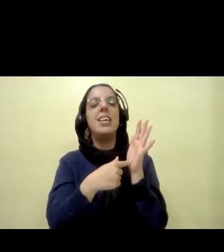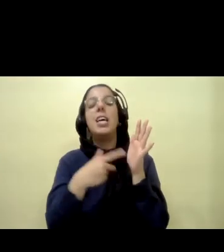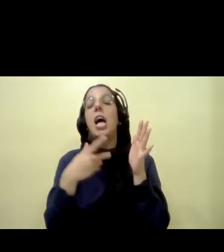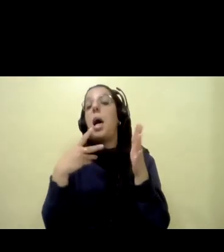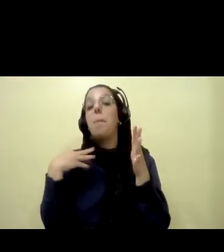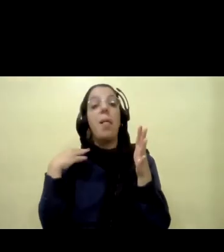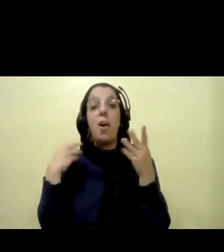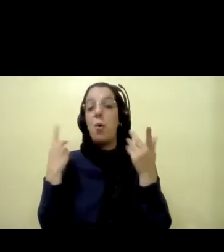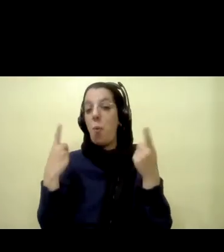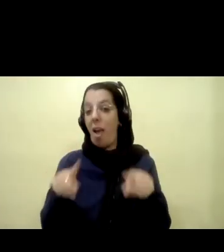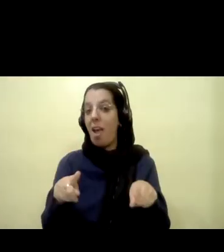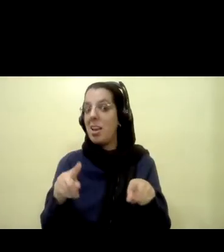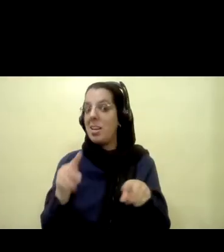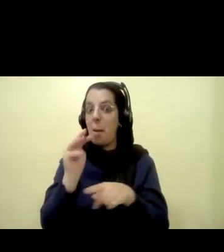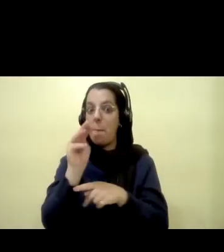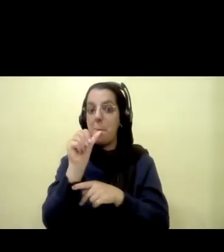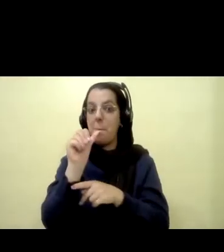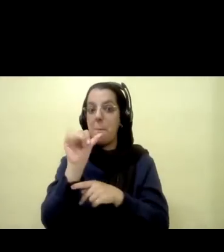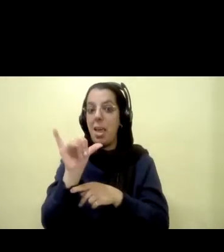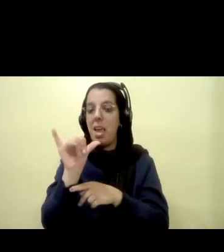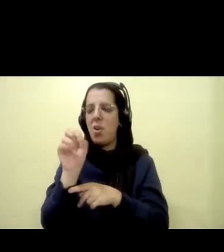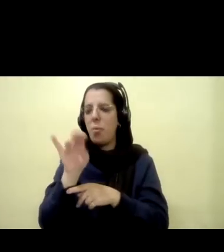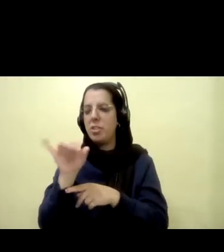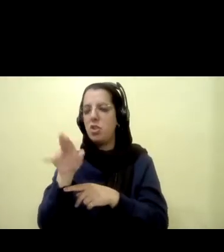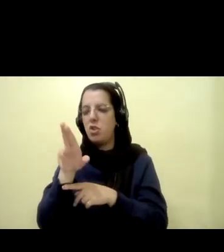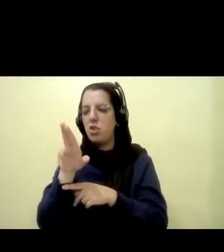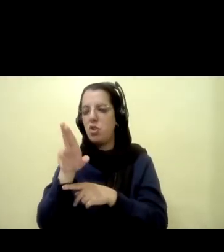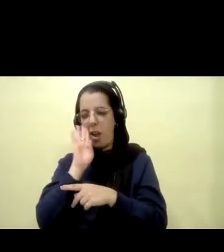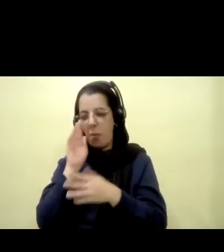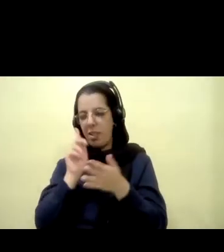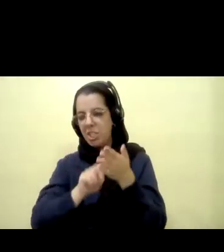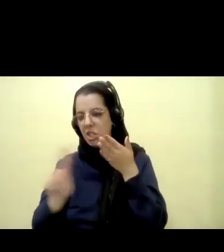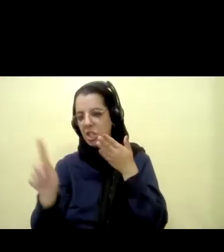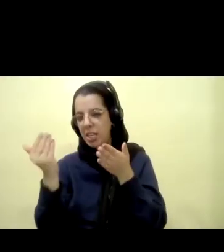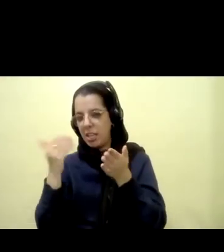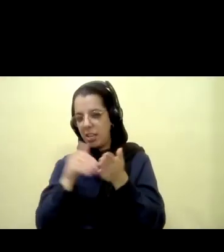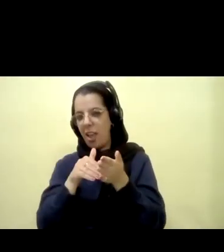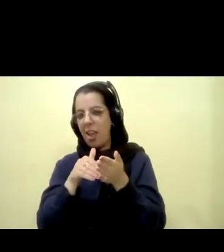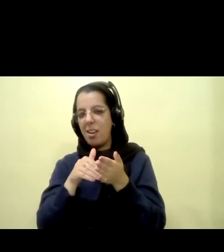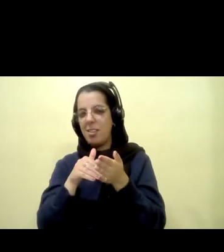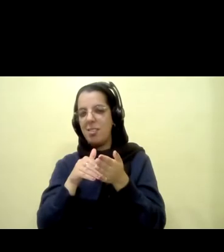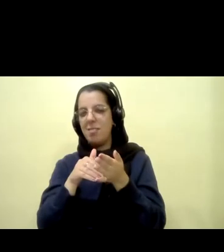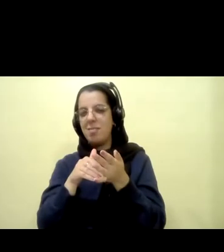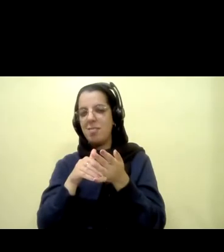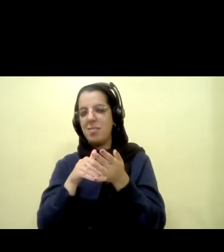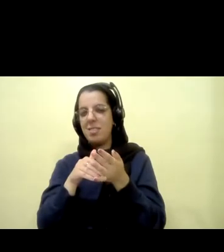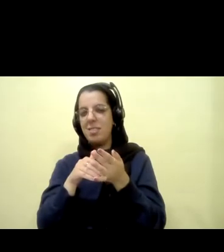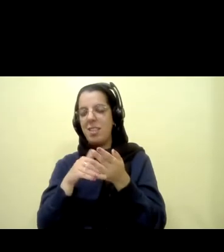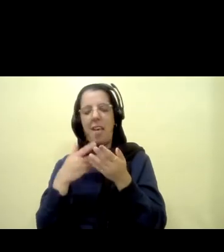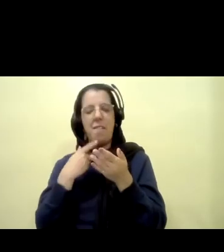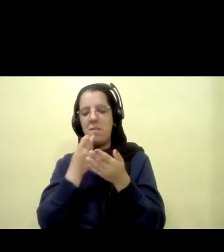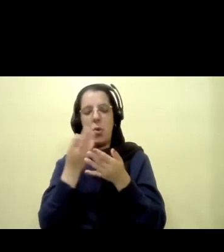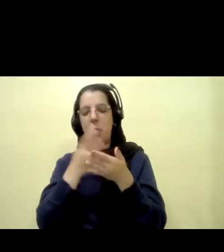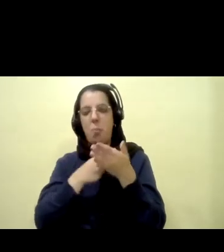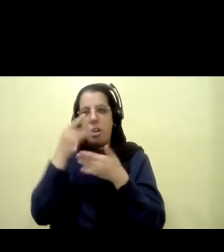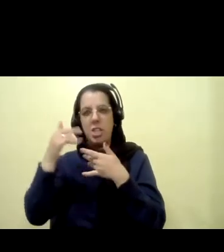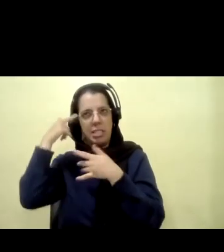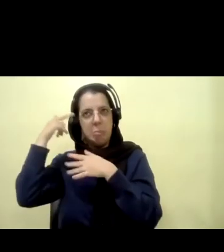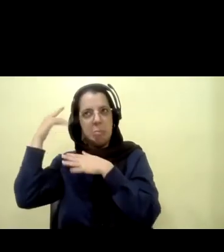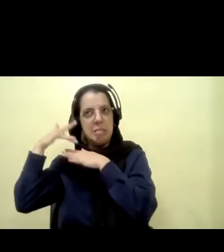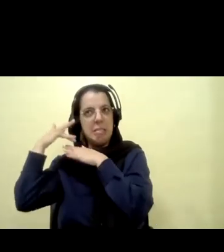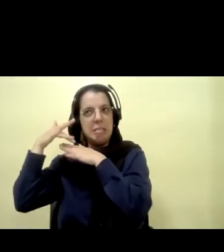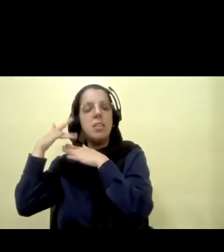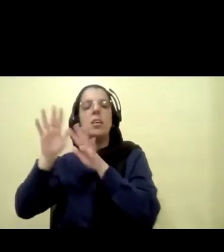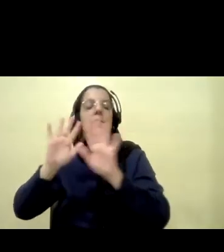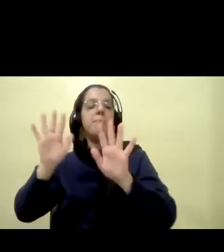as May or June. I might have to just look that up because I have a number of project